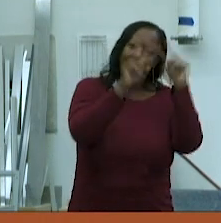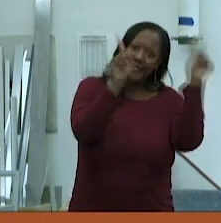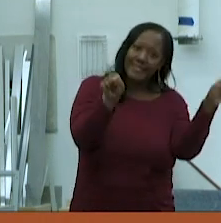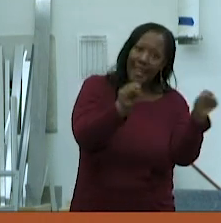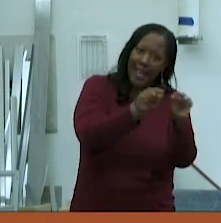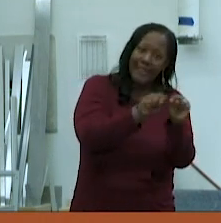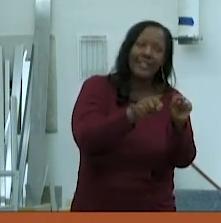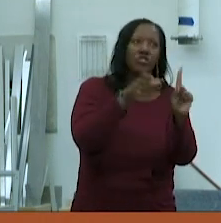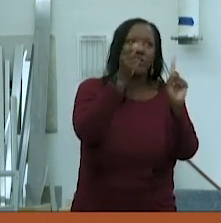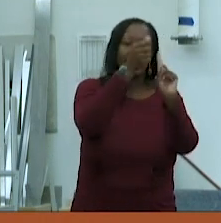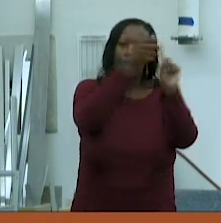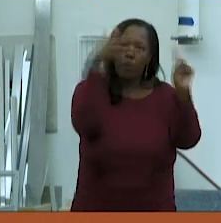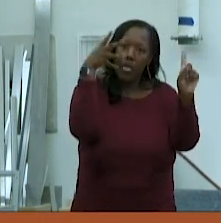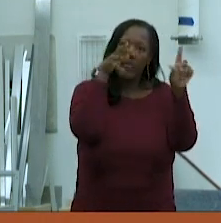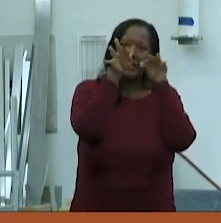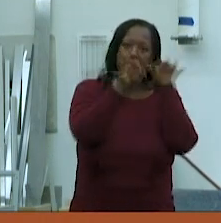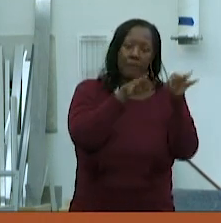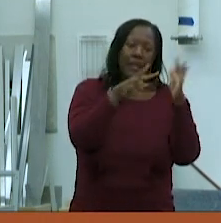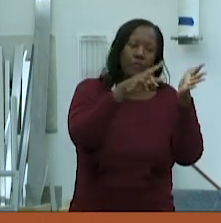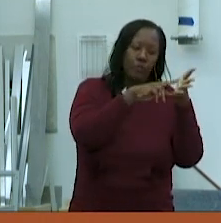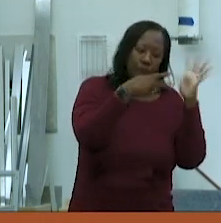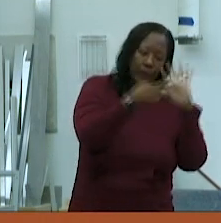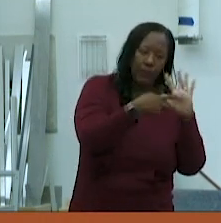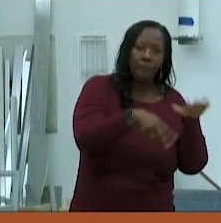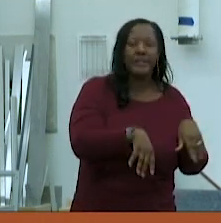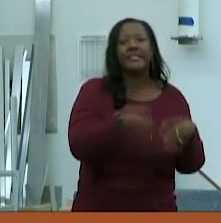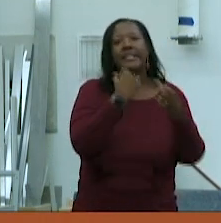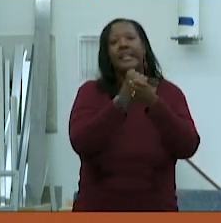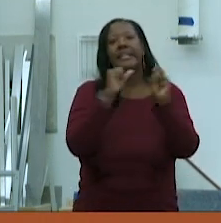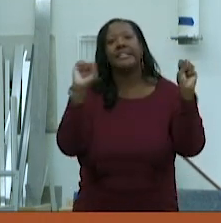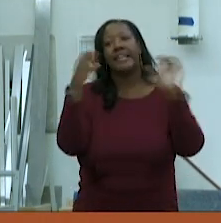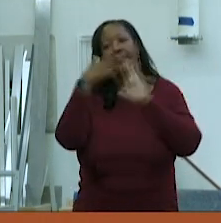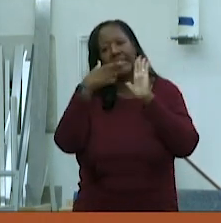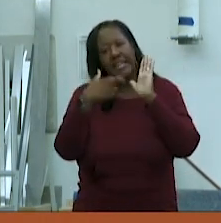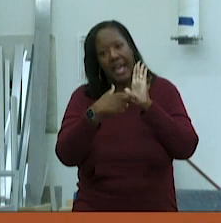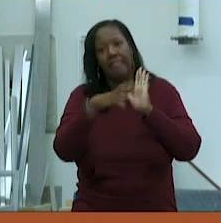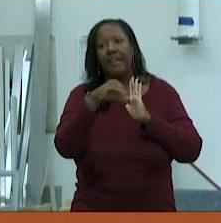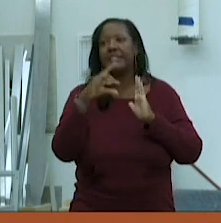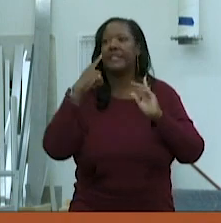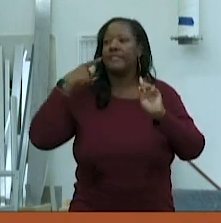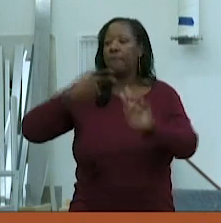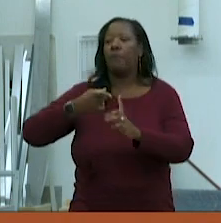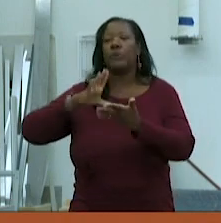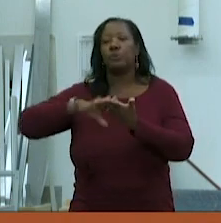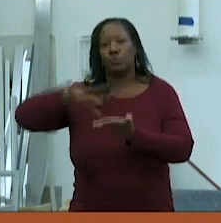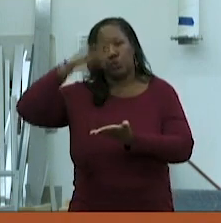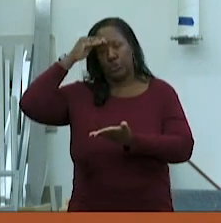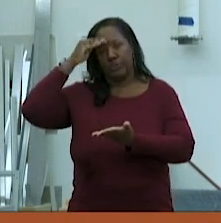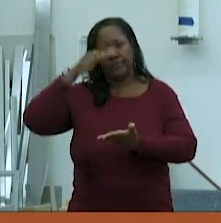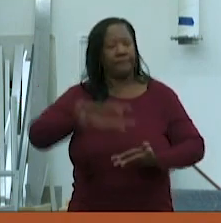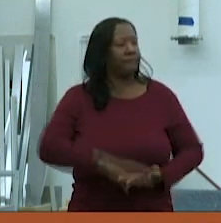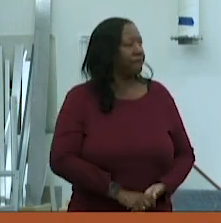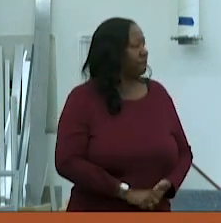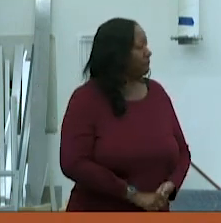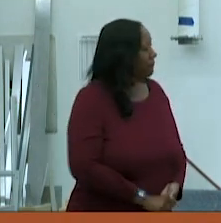includes explaining its purpose, any safety guidelines, and the learning outcomes.